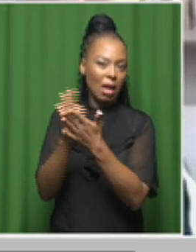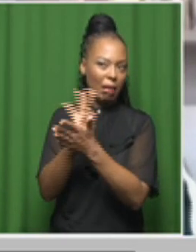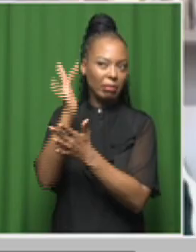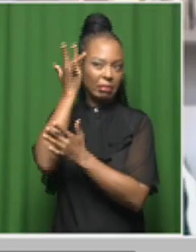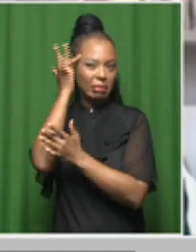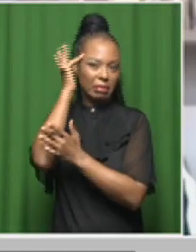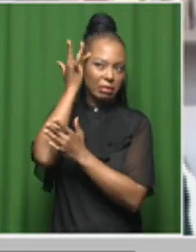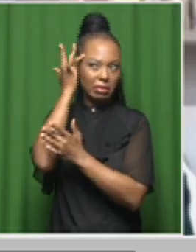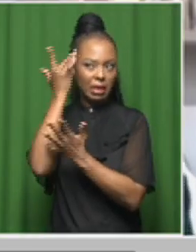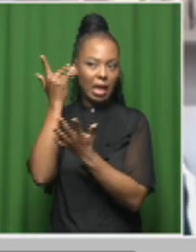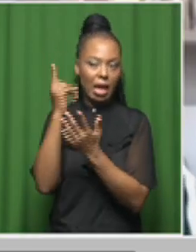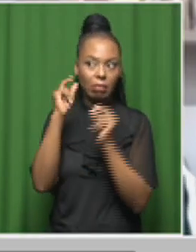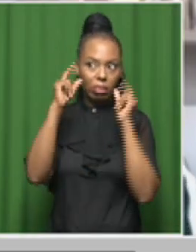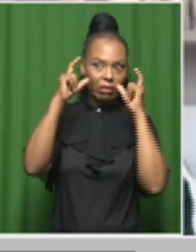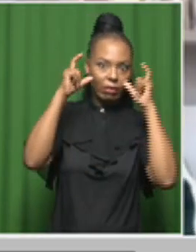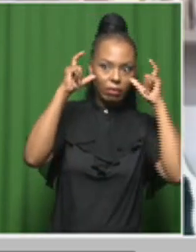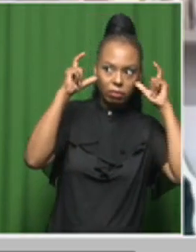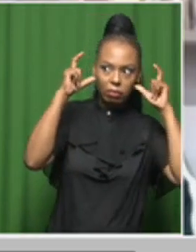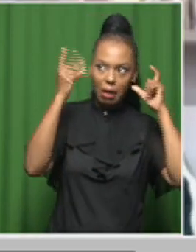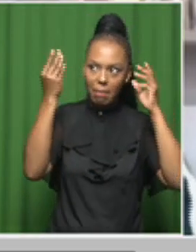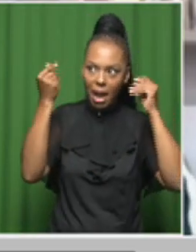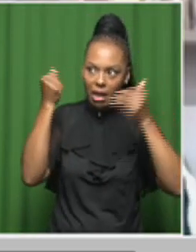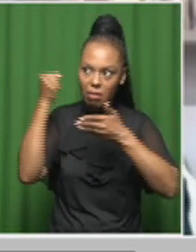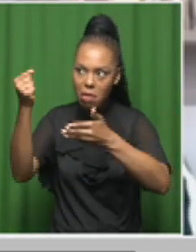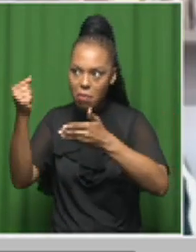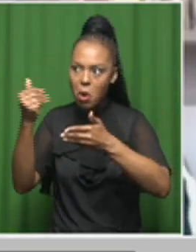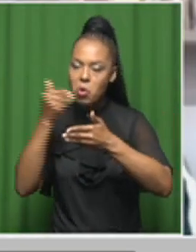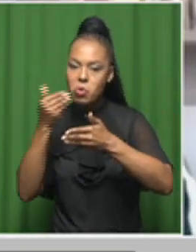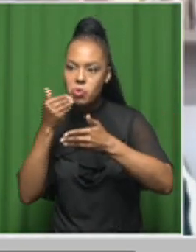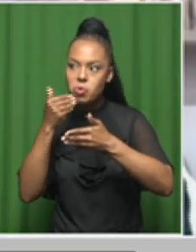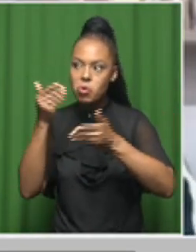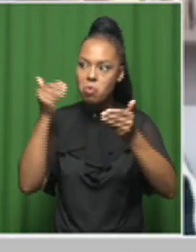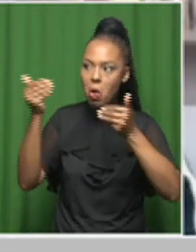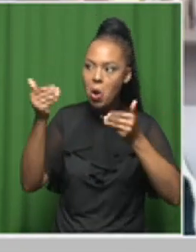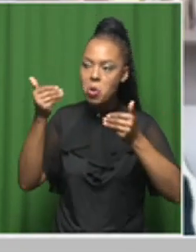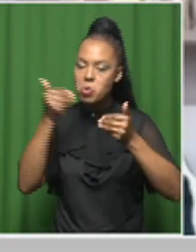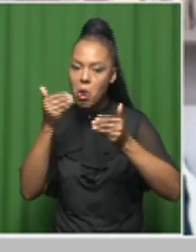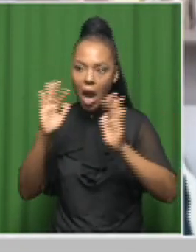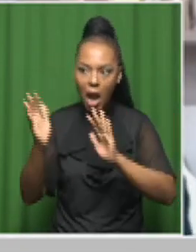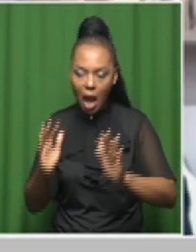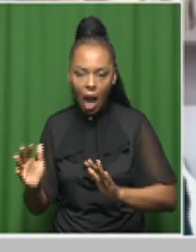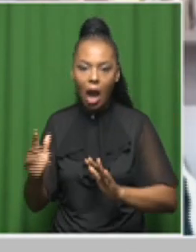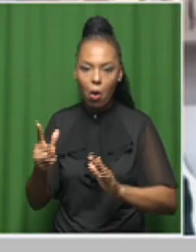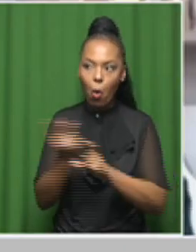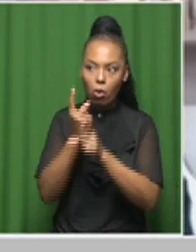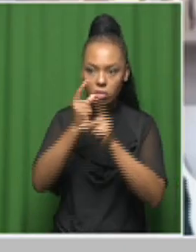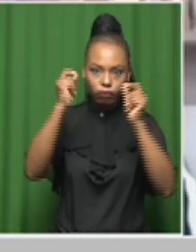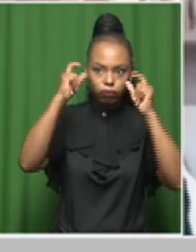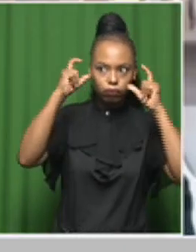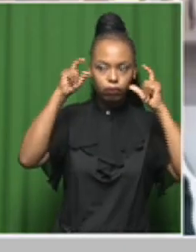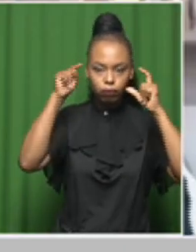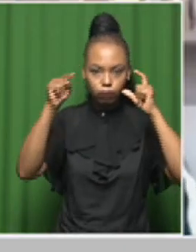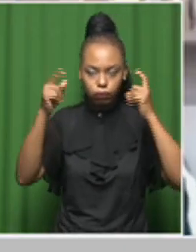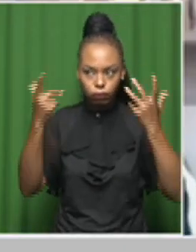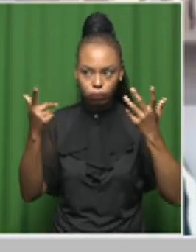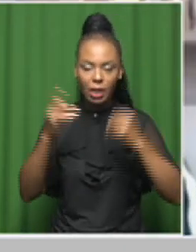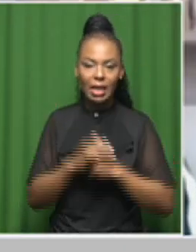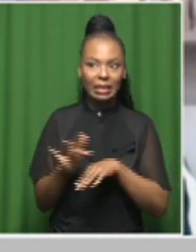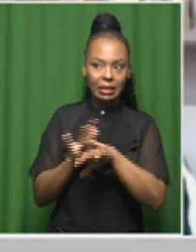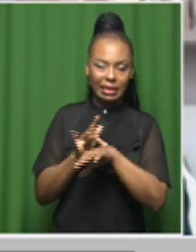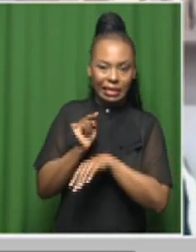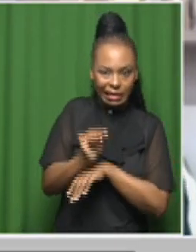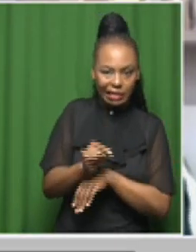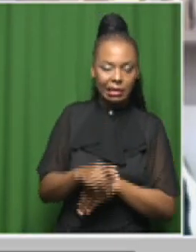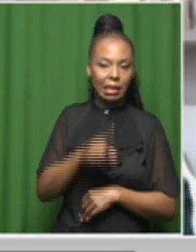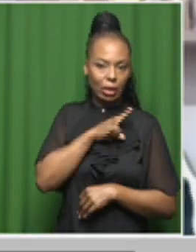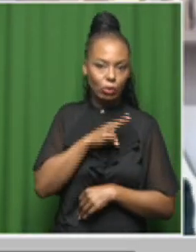the money goes and what are the return on investment. Hence, we are making sure that the accountability and